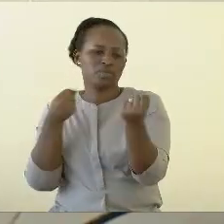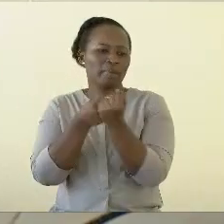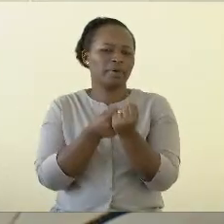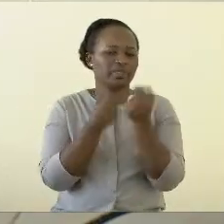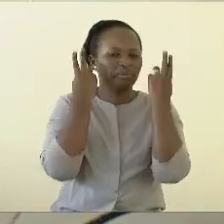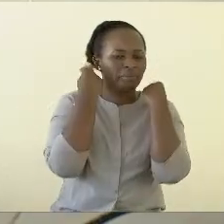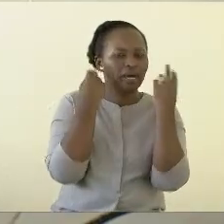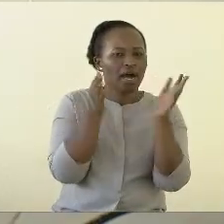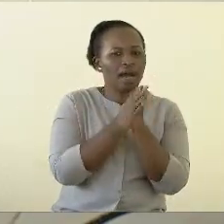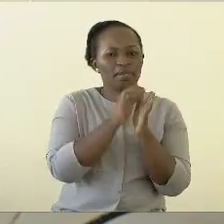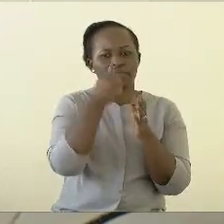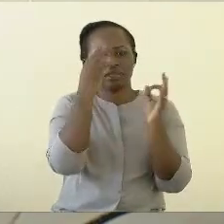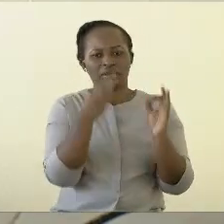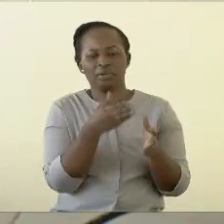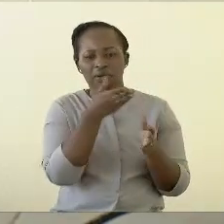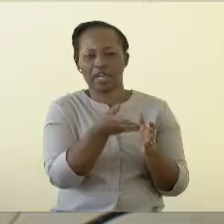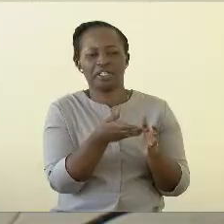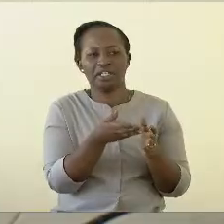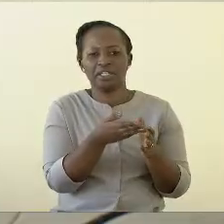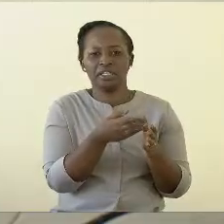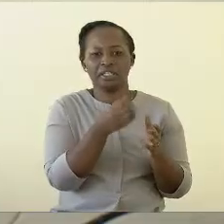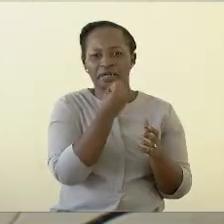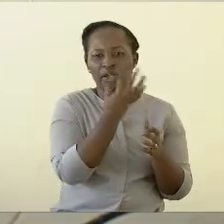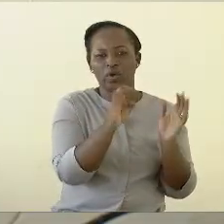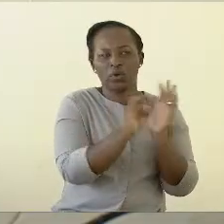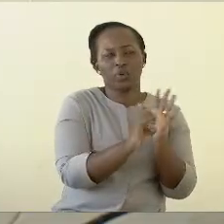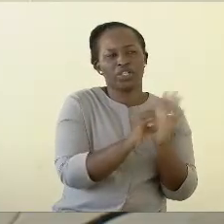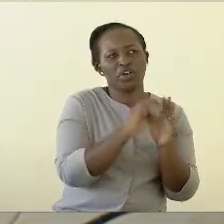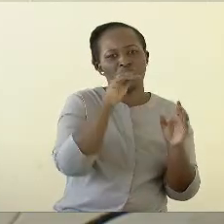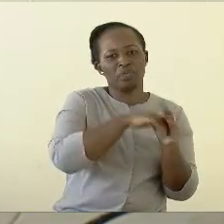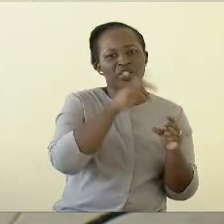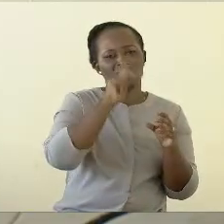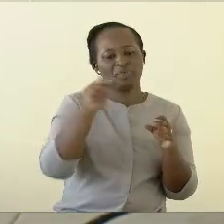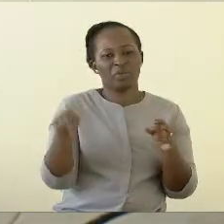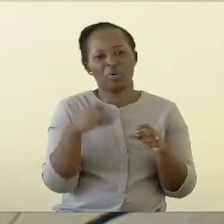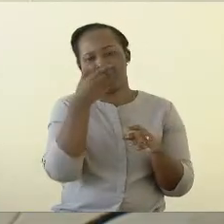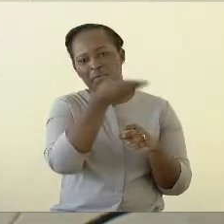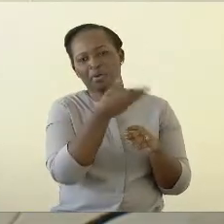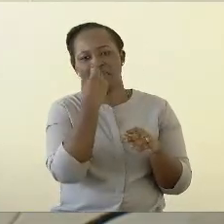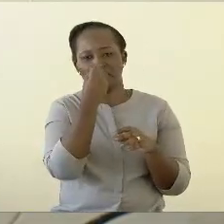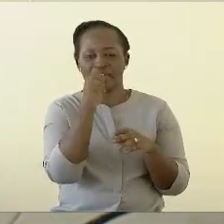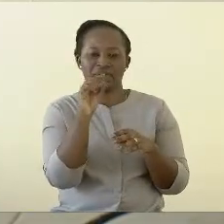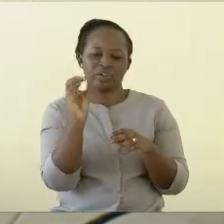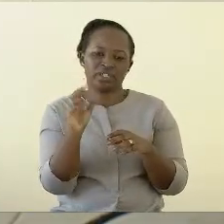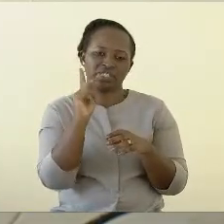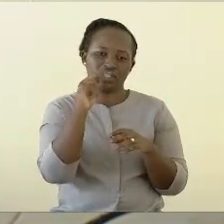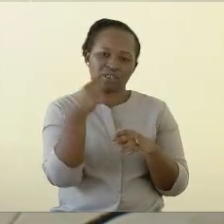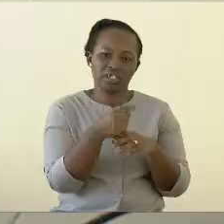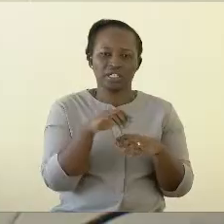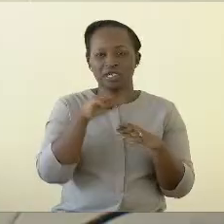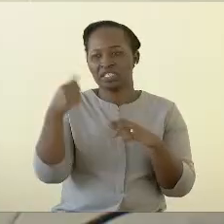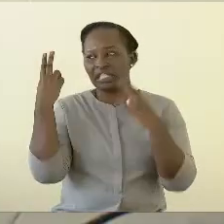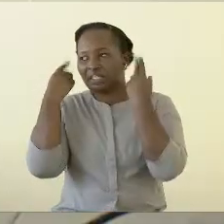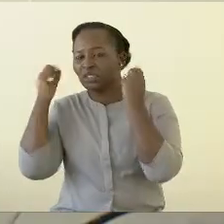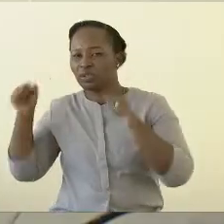Are you striking between selling a cabbage at 500 in Chimironko or passing on this cabbage to a rabbit that is able to produce, and